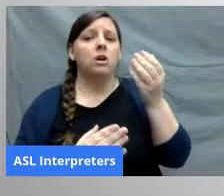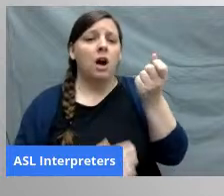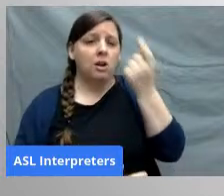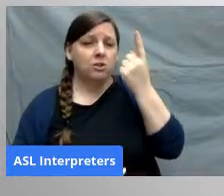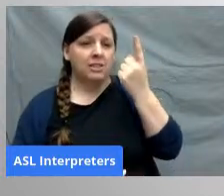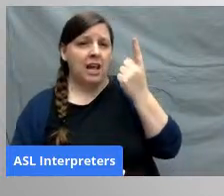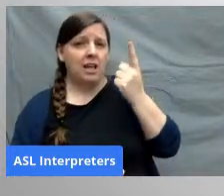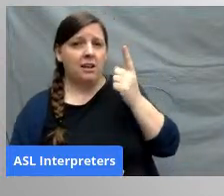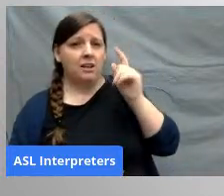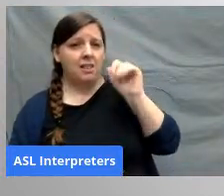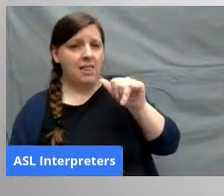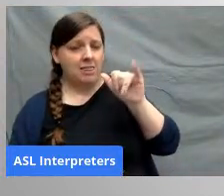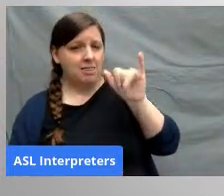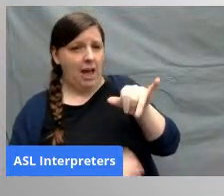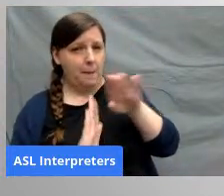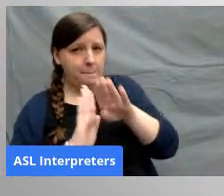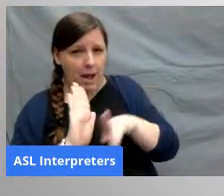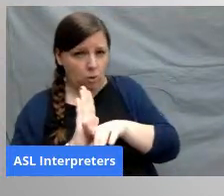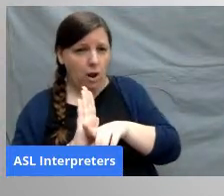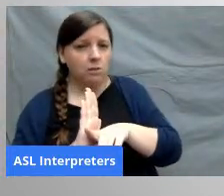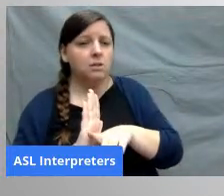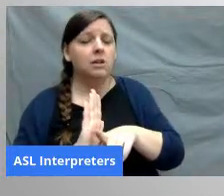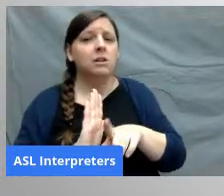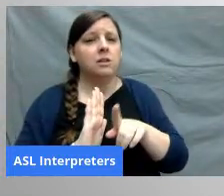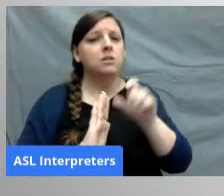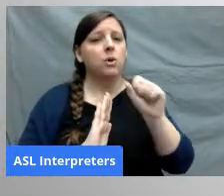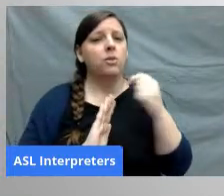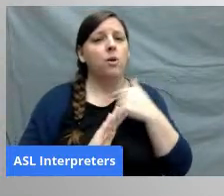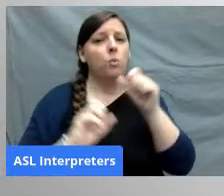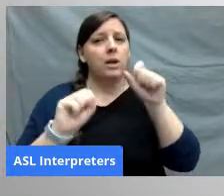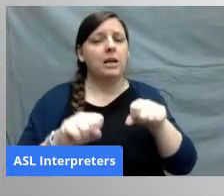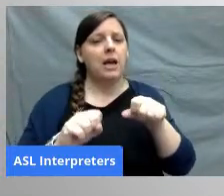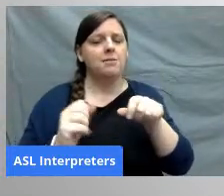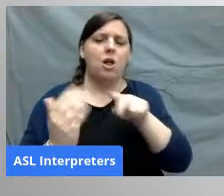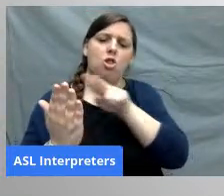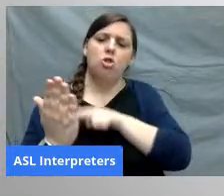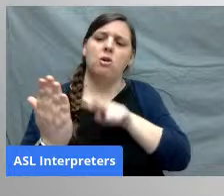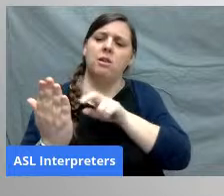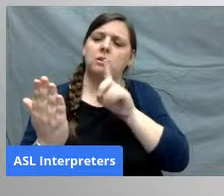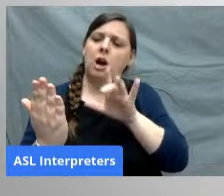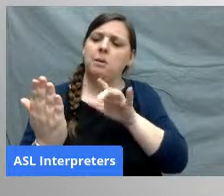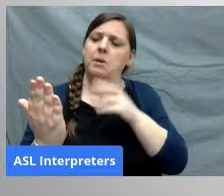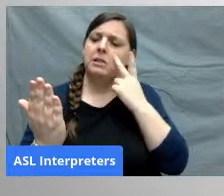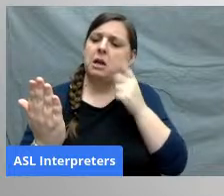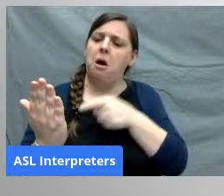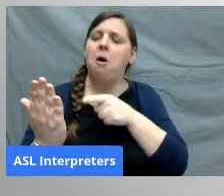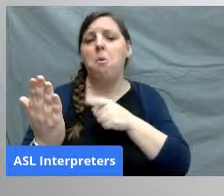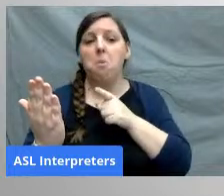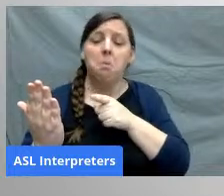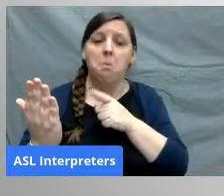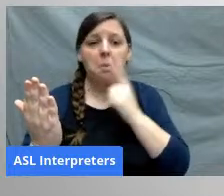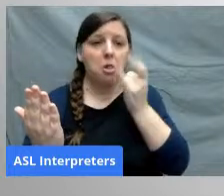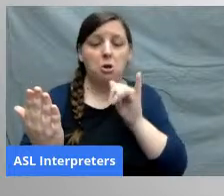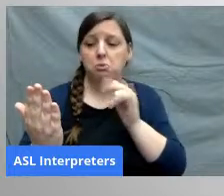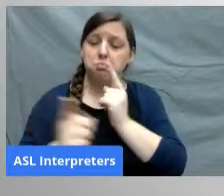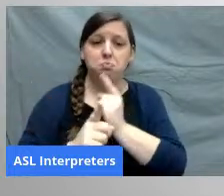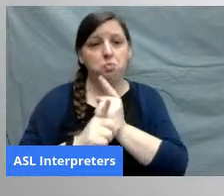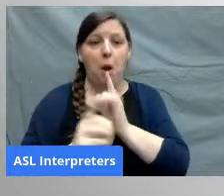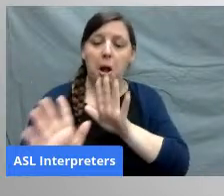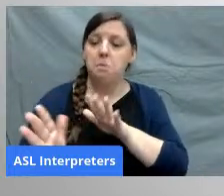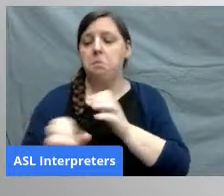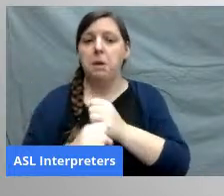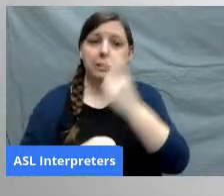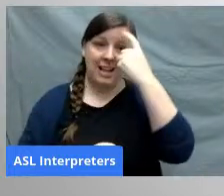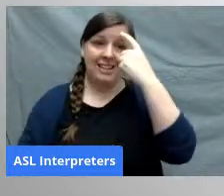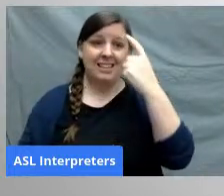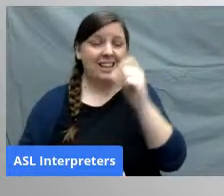really kind of be able to look at these documents and say, oh, well, this makes sense, this looks right, this looks appropriate. And I just don't